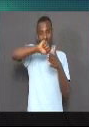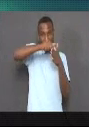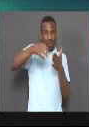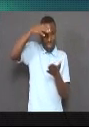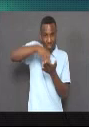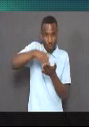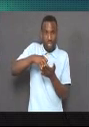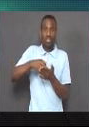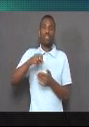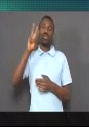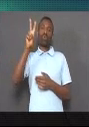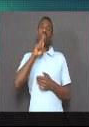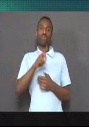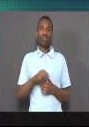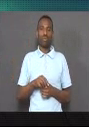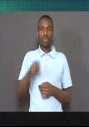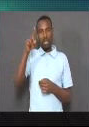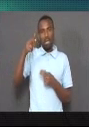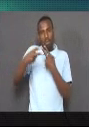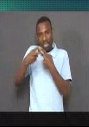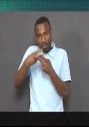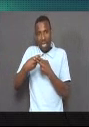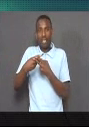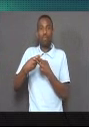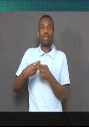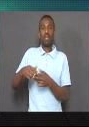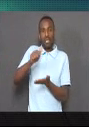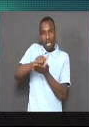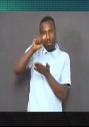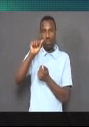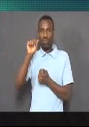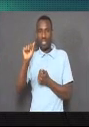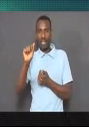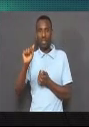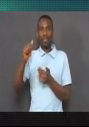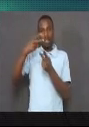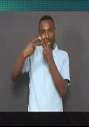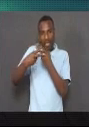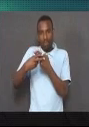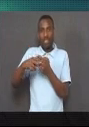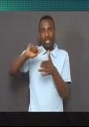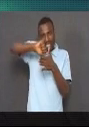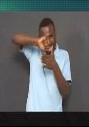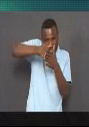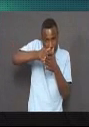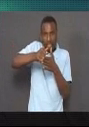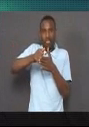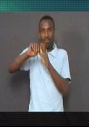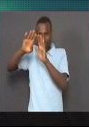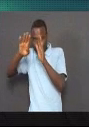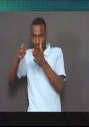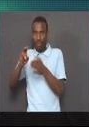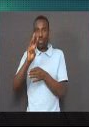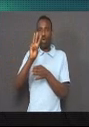frequency squared multiplied by the amplitude times the sine of the